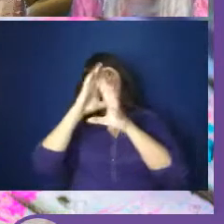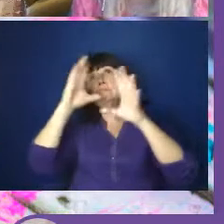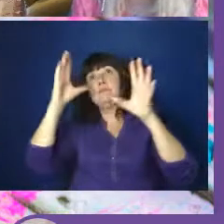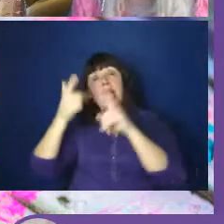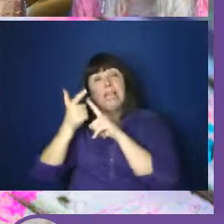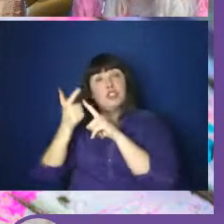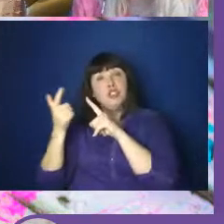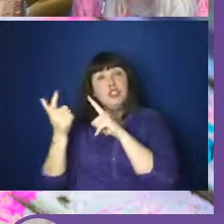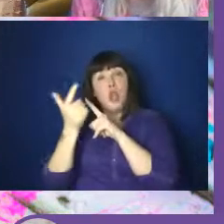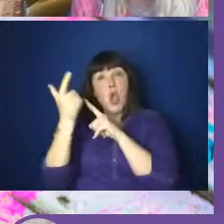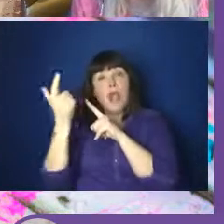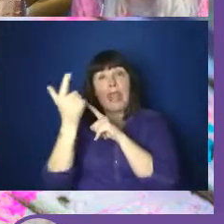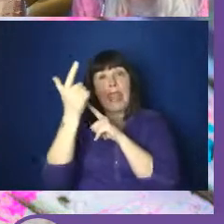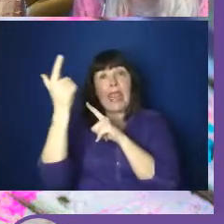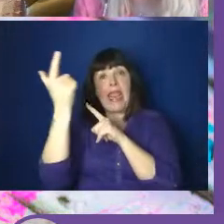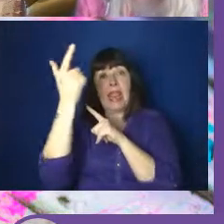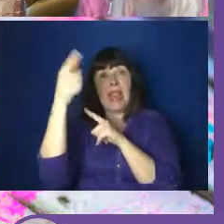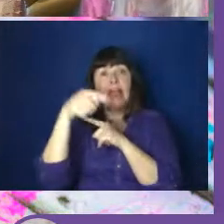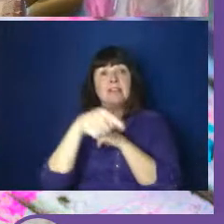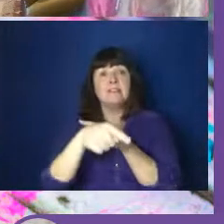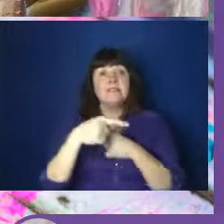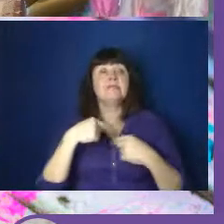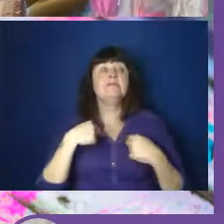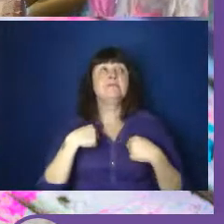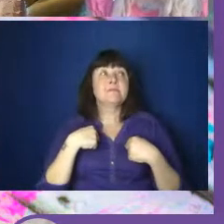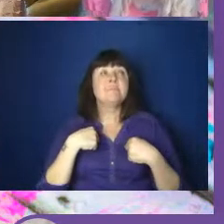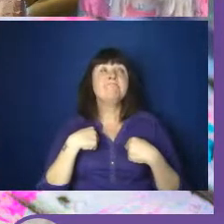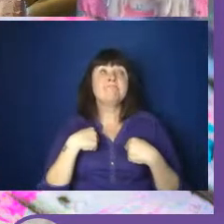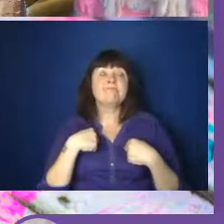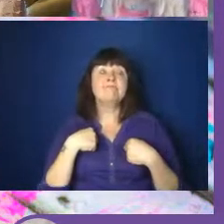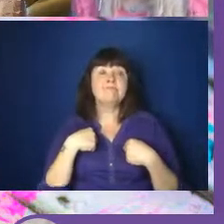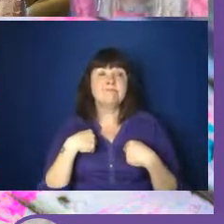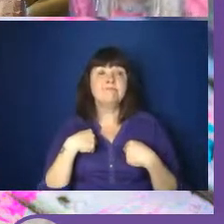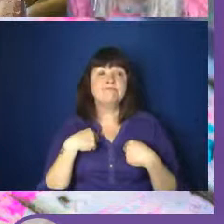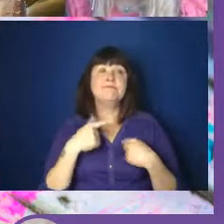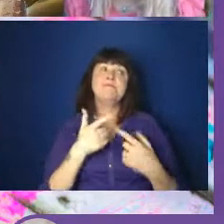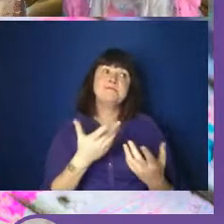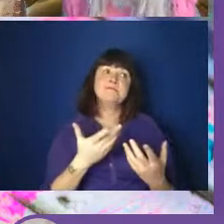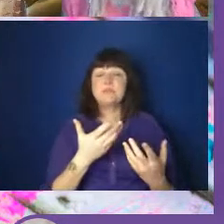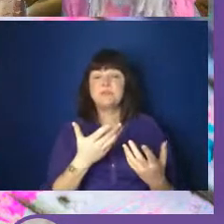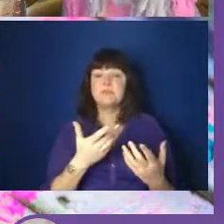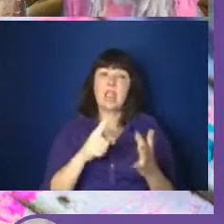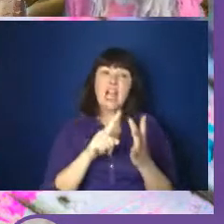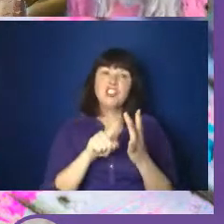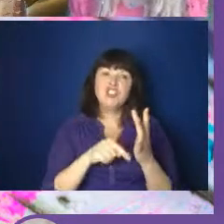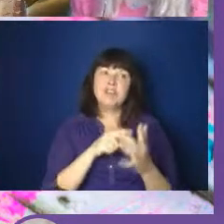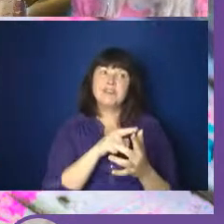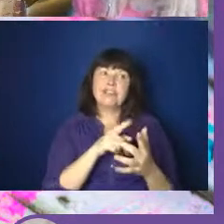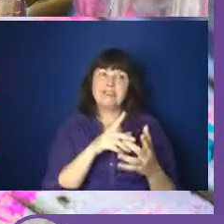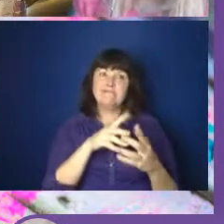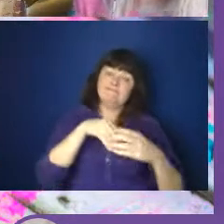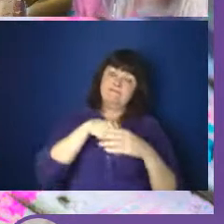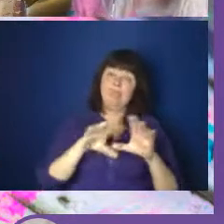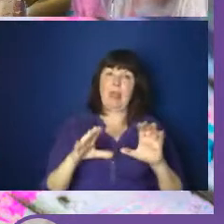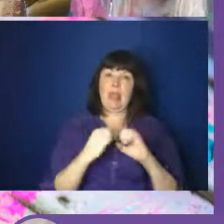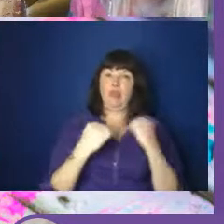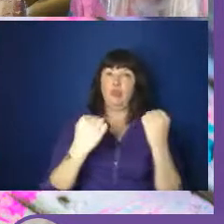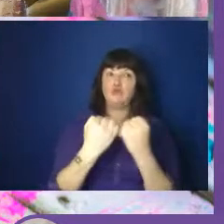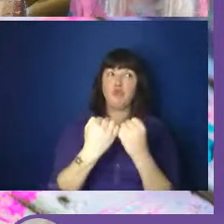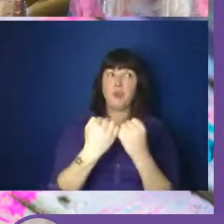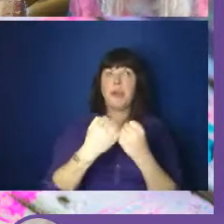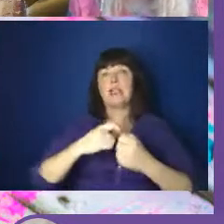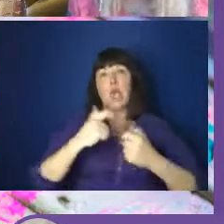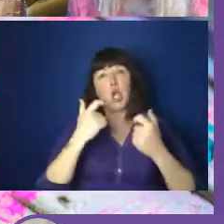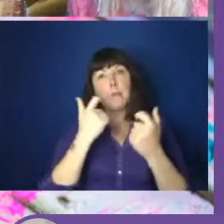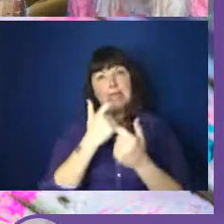I wish you guys could picture Justin like I can at the moment, because he is the comedian of our group.